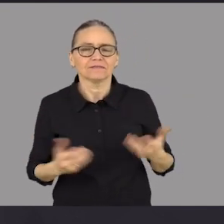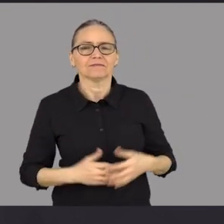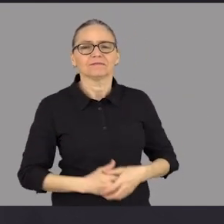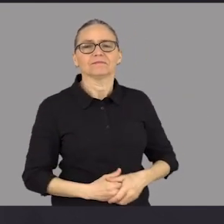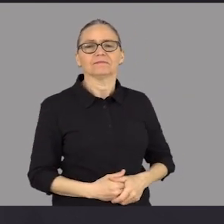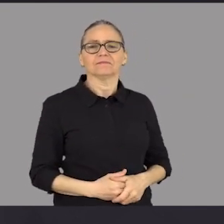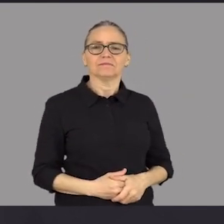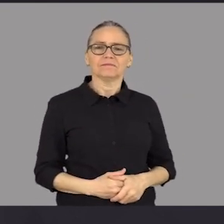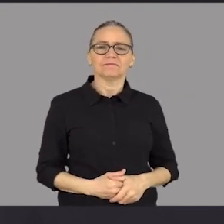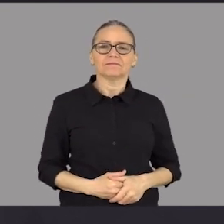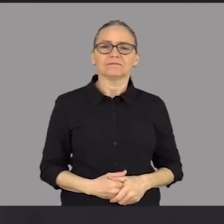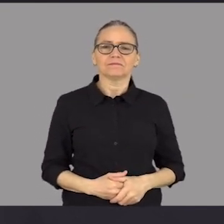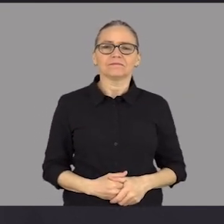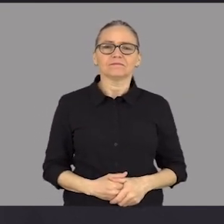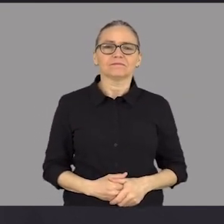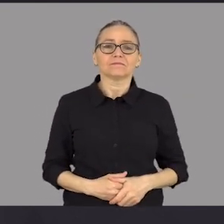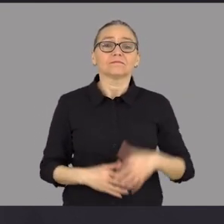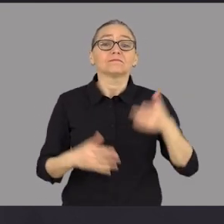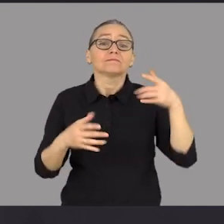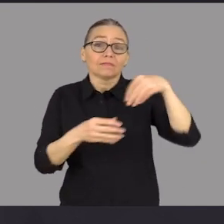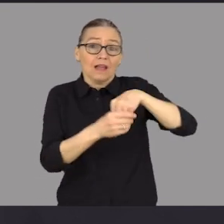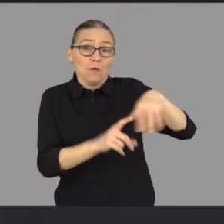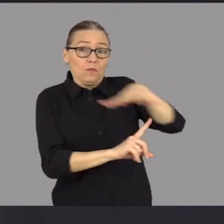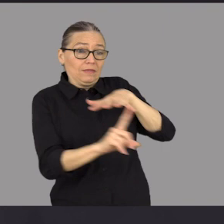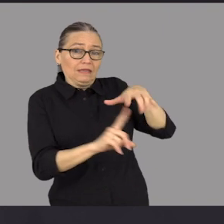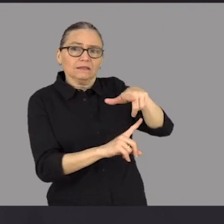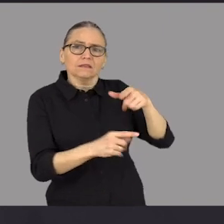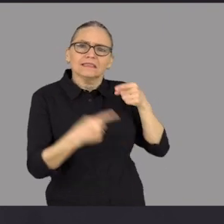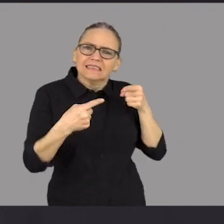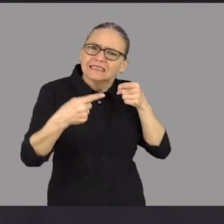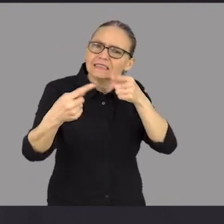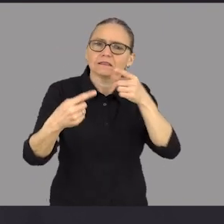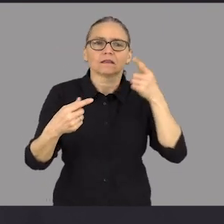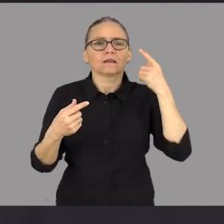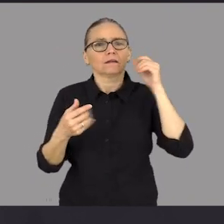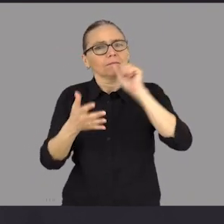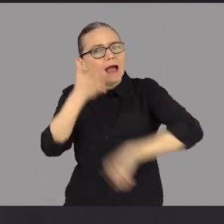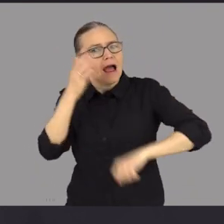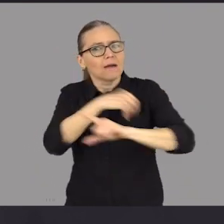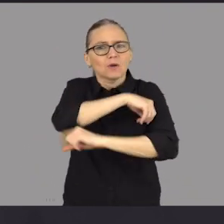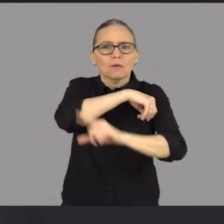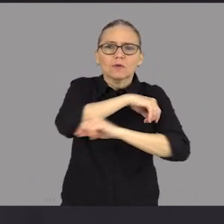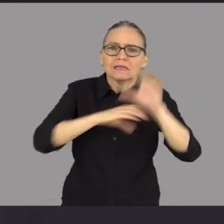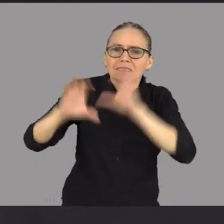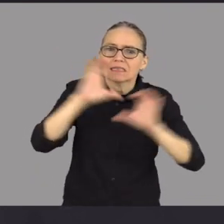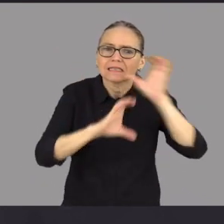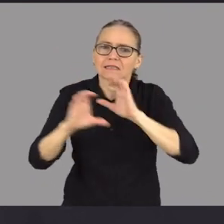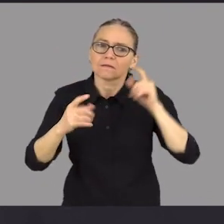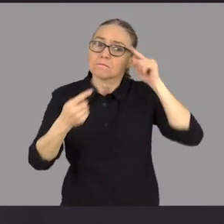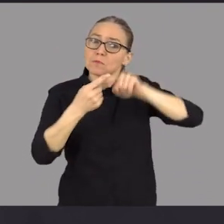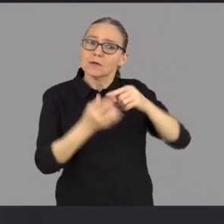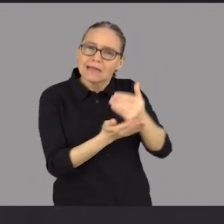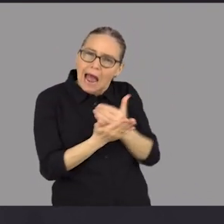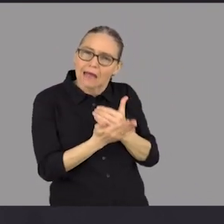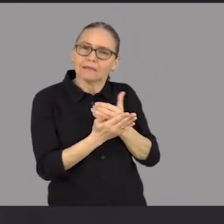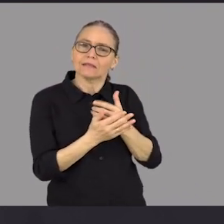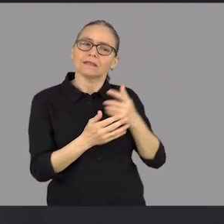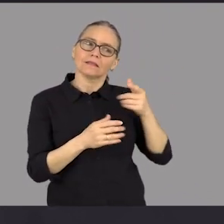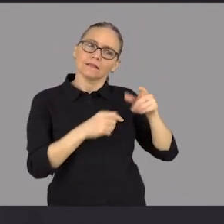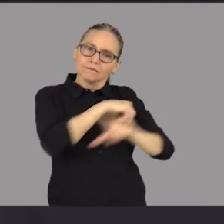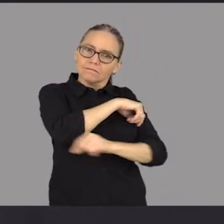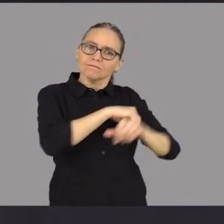for skilled workers. In this light, navigating worker shortage and improving